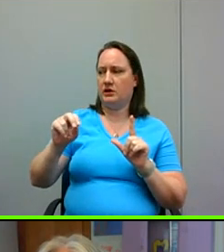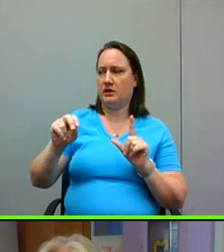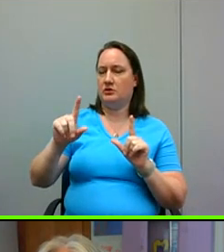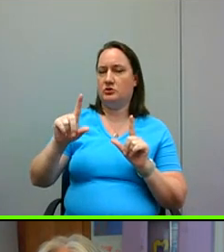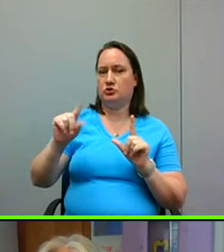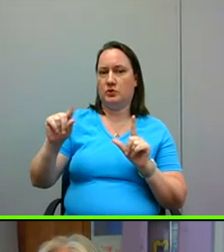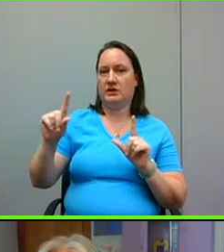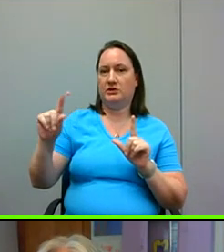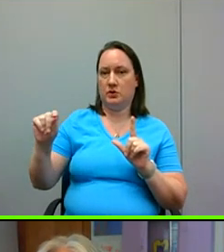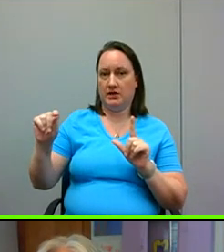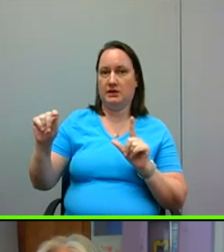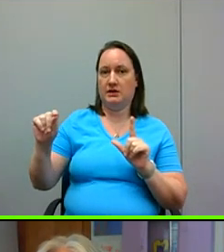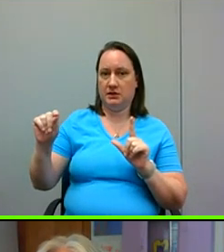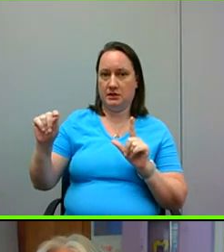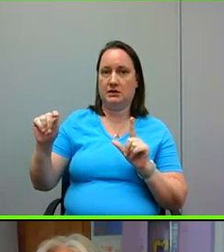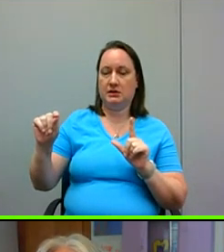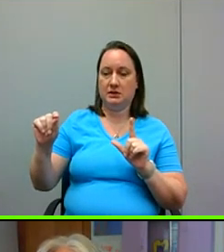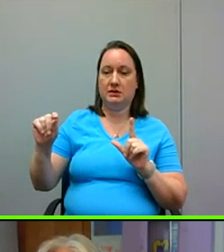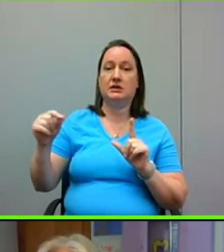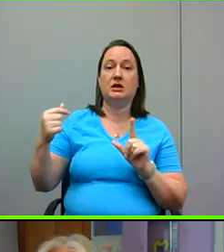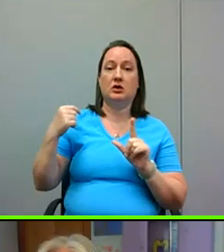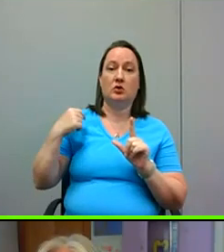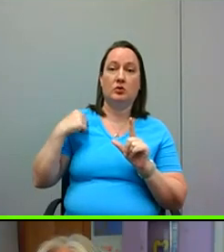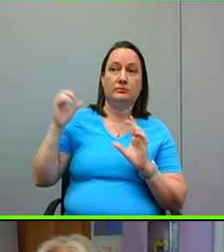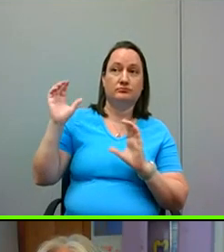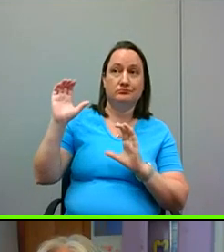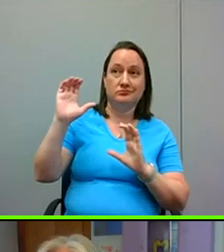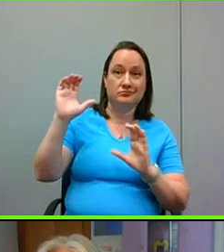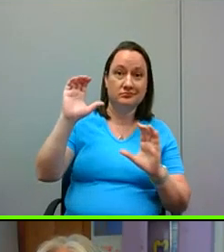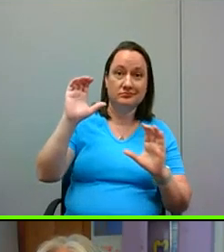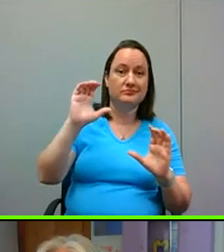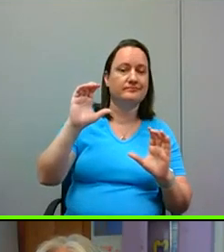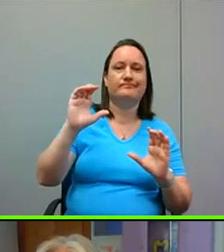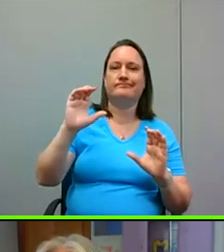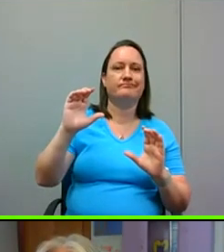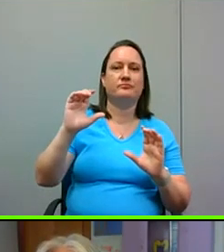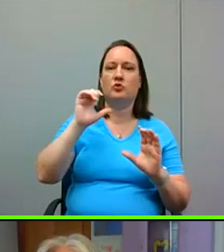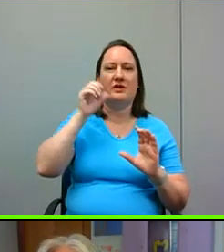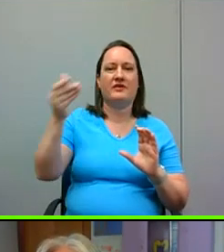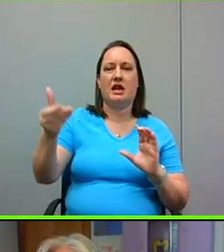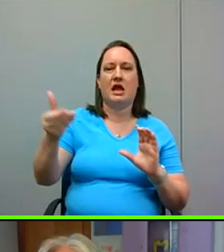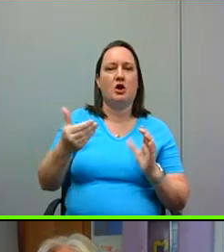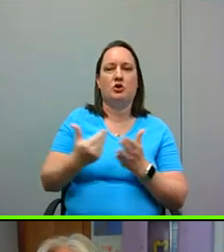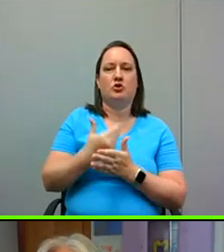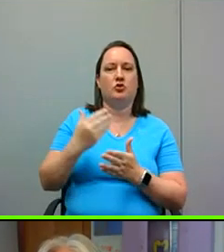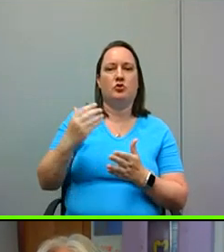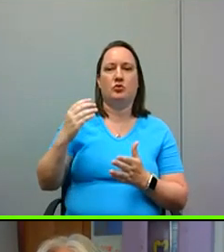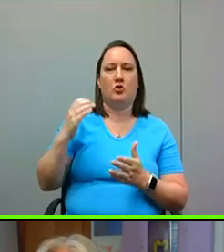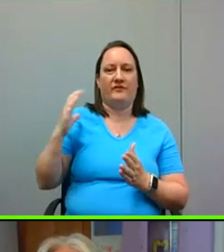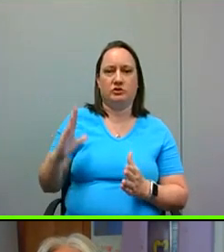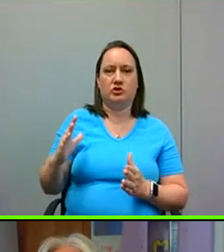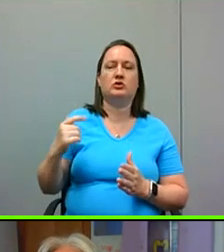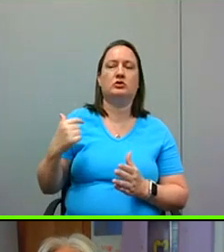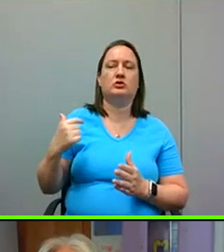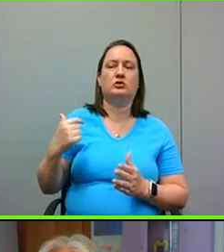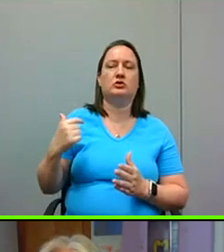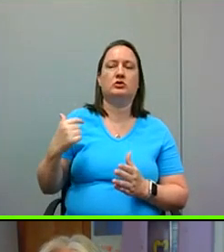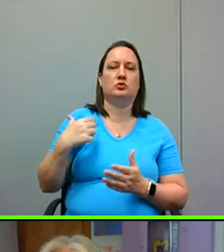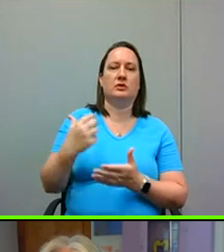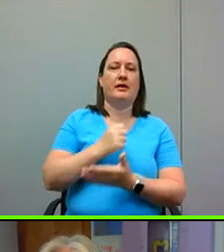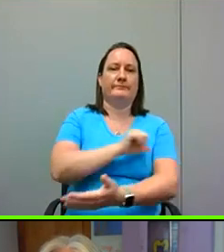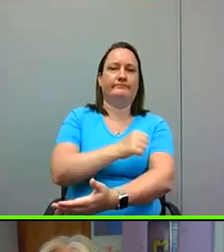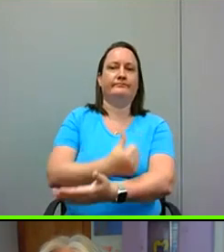Because we have been unsuccessful so far in hiring a new hearing officer, we have been authorized